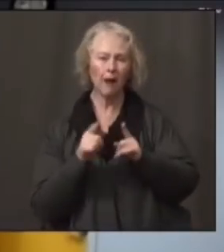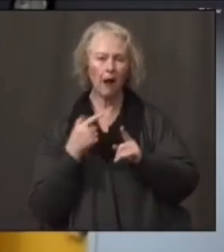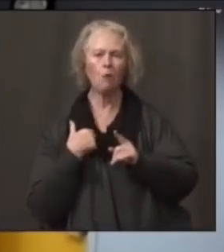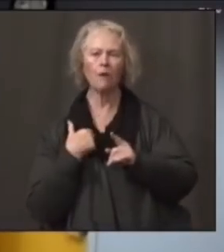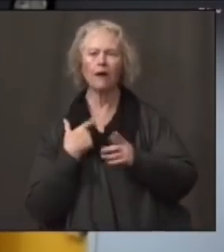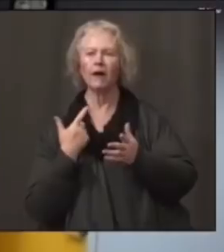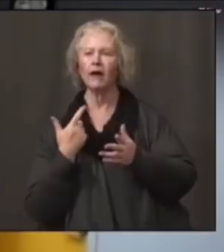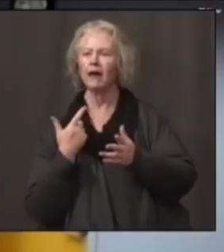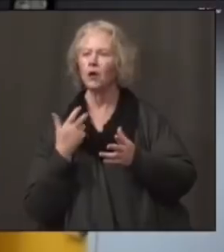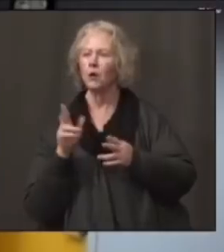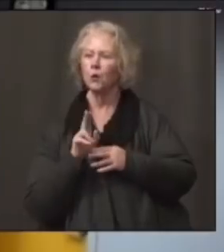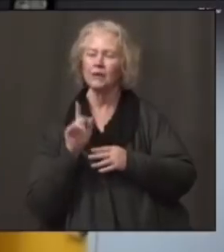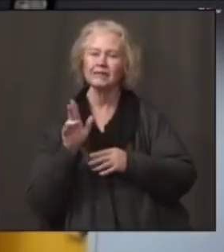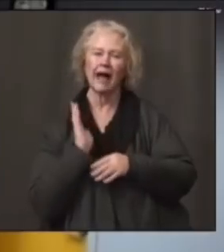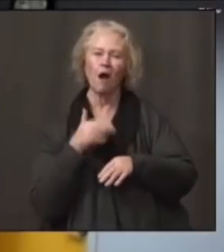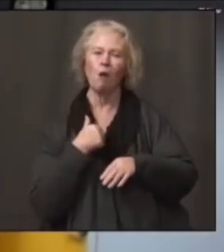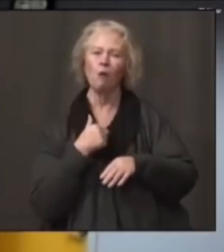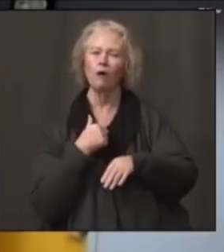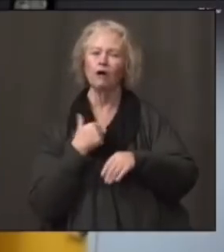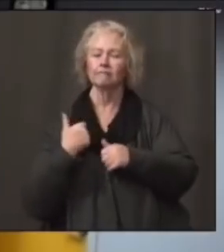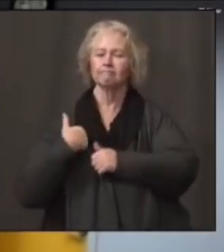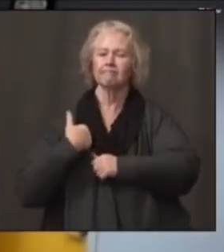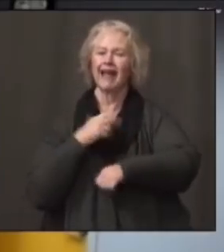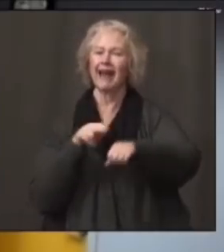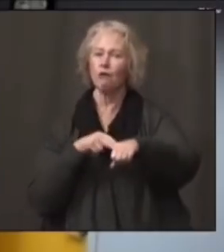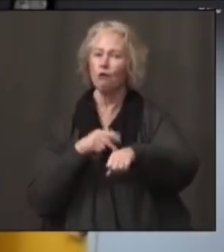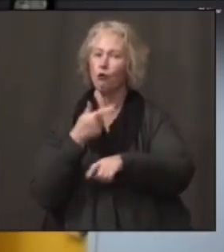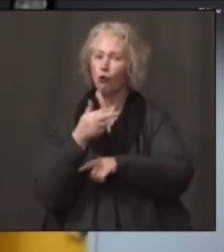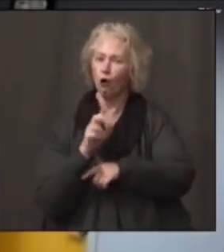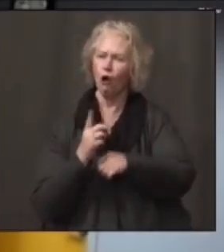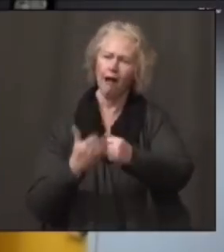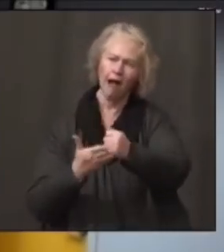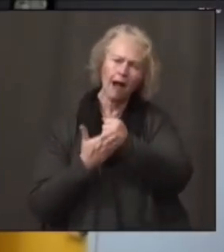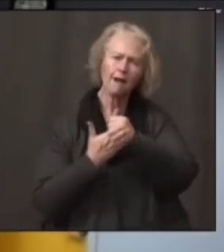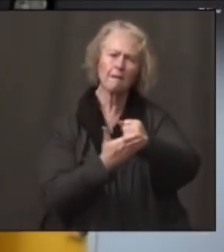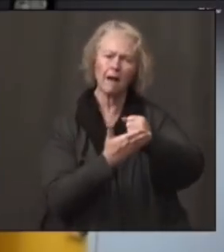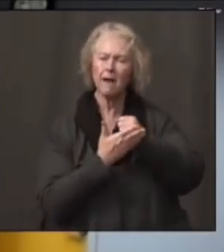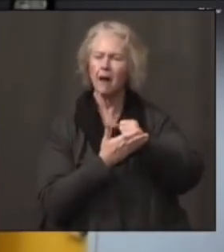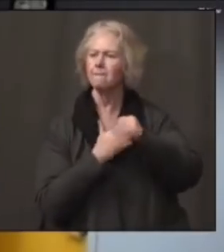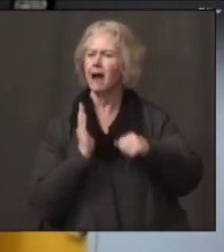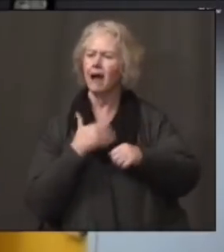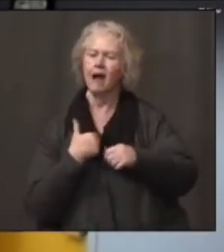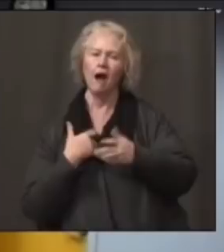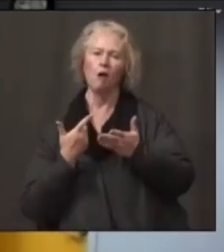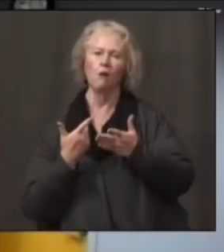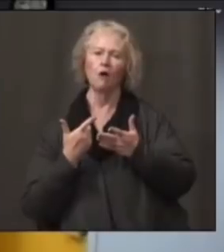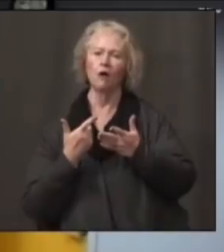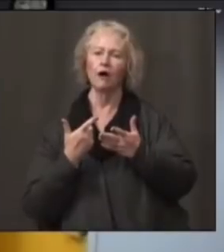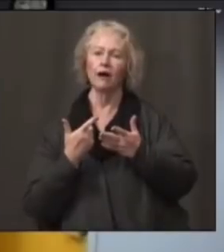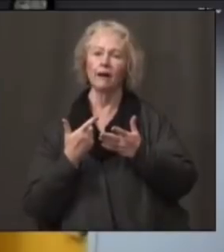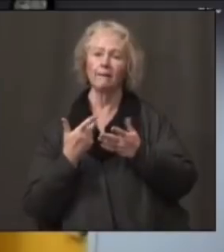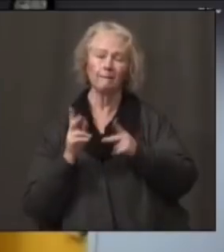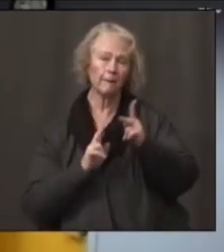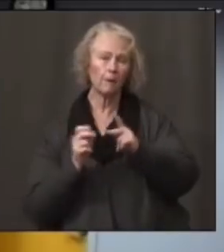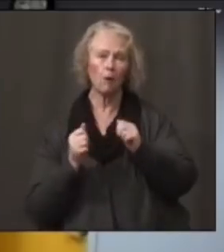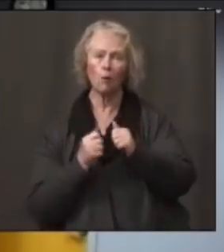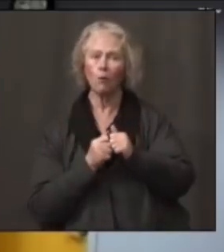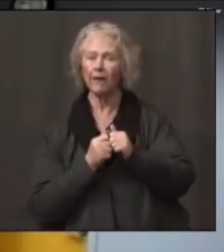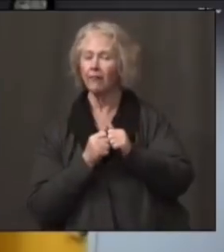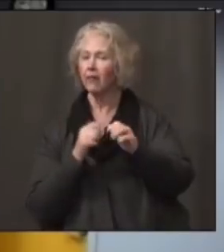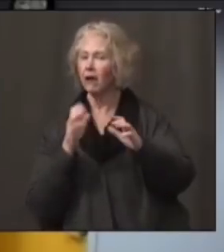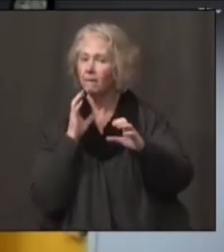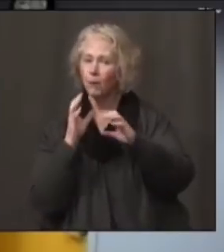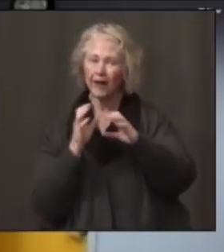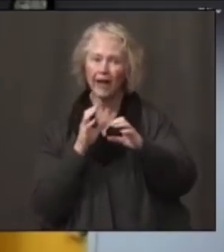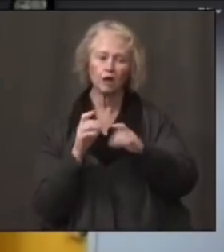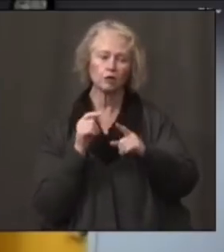The National Guard came out for us that day, and we supported communities with communication trucks and